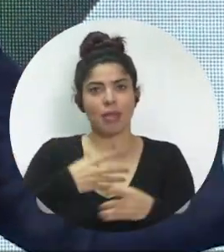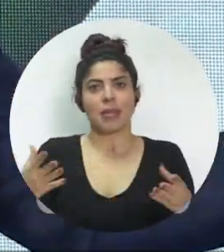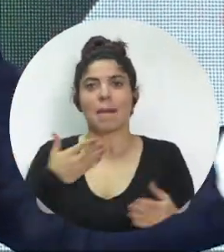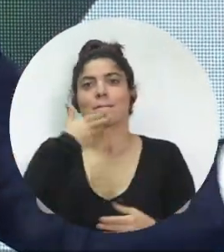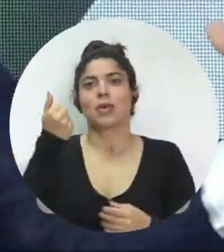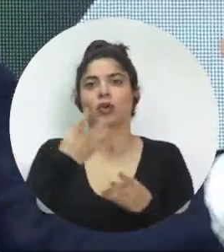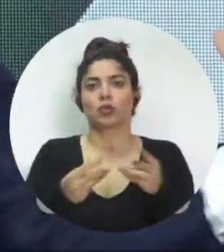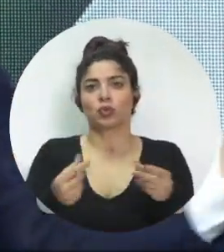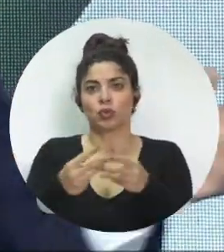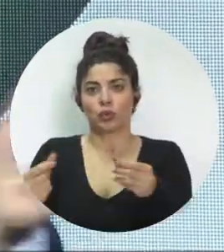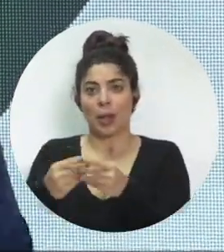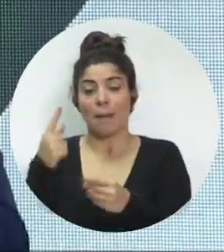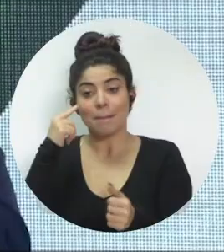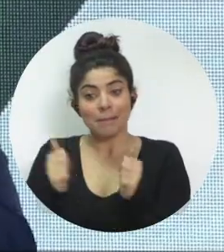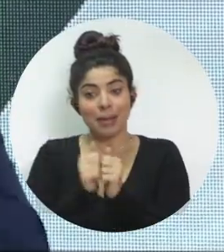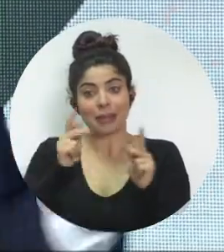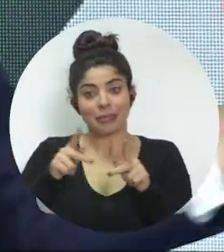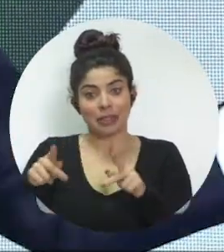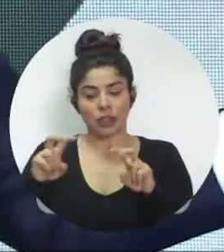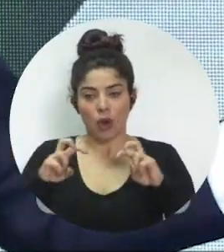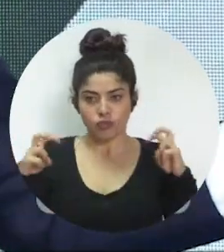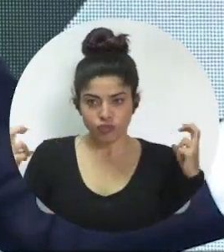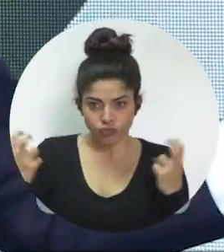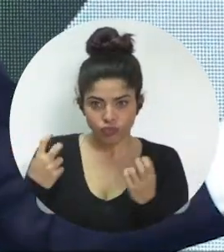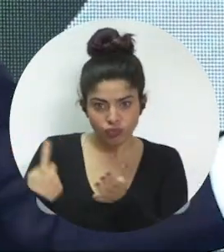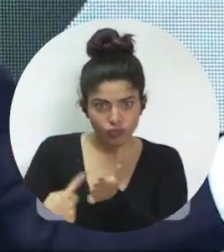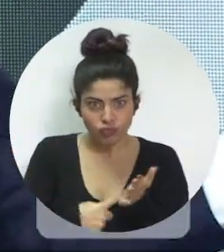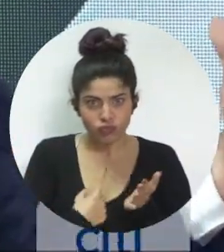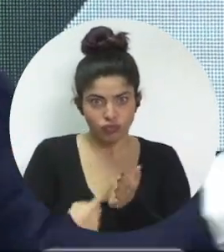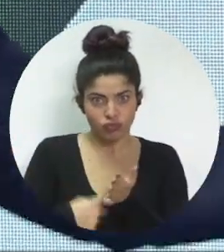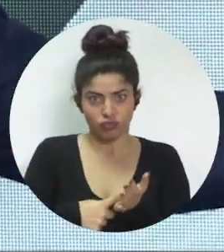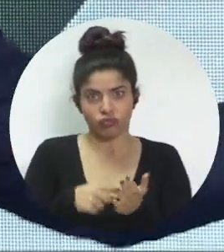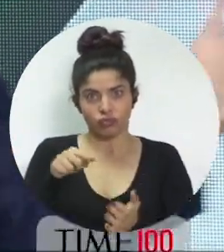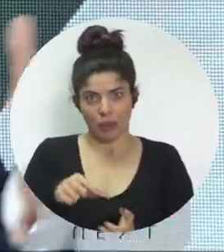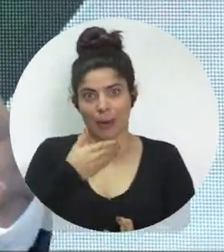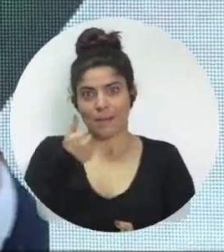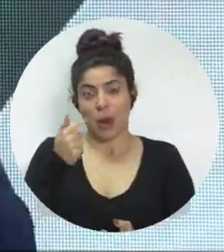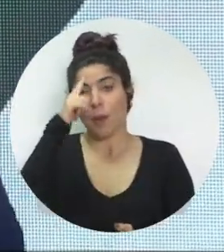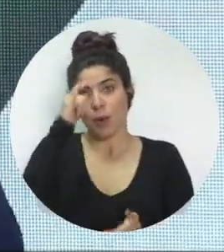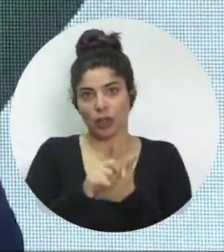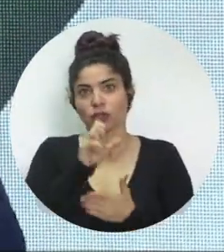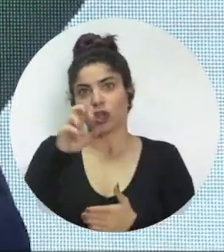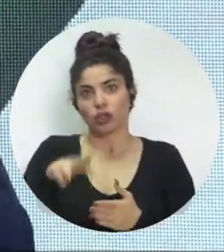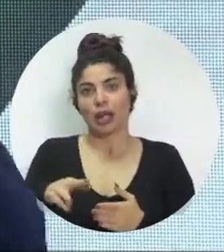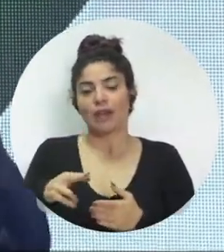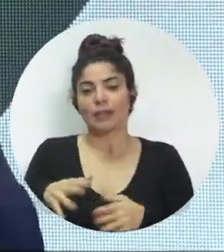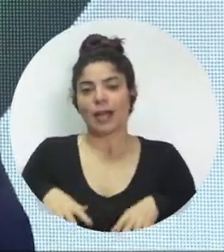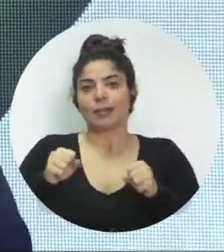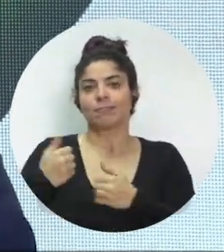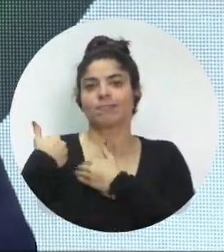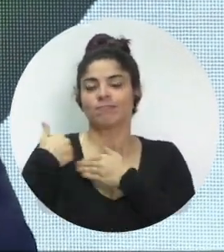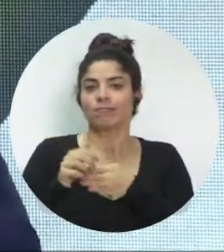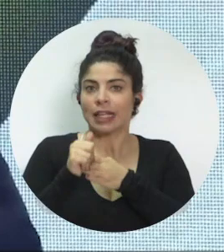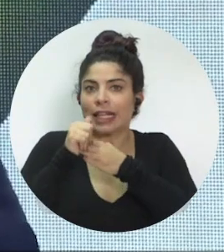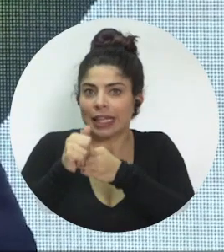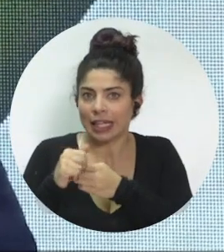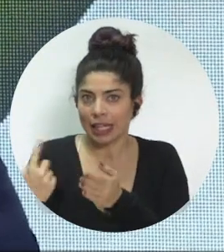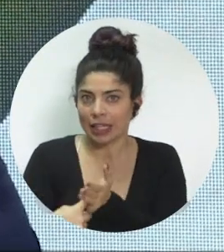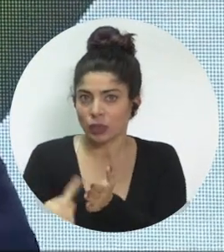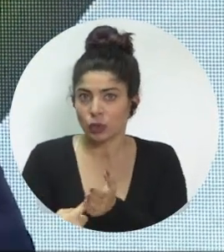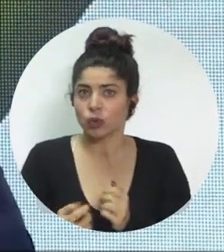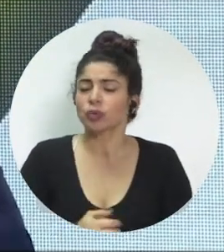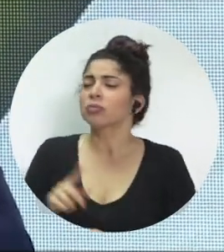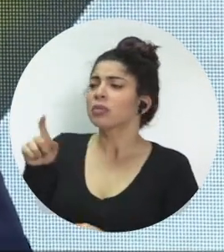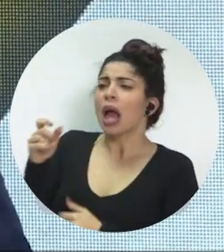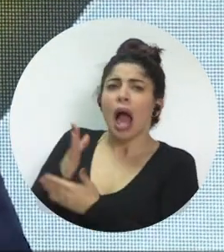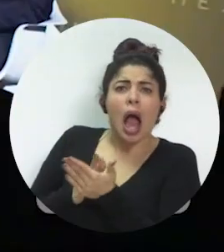integrated about our whole problems so we have broader solutions to them and bring more people to the discussion. So that's the approach that Costa Rica is bringing